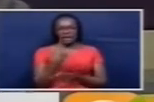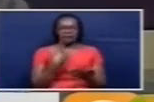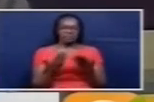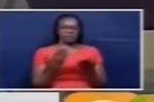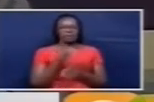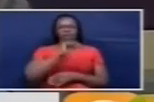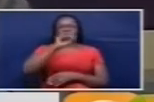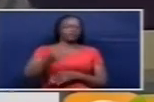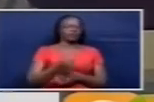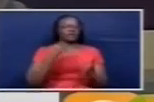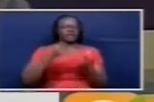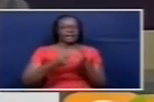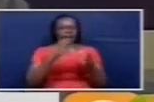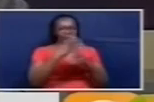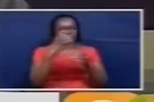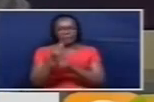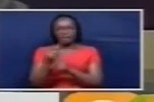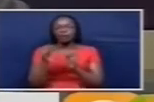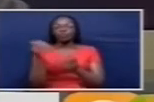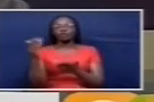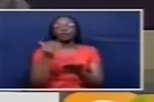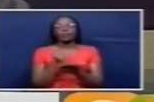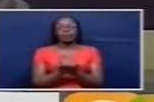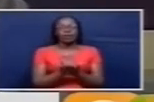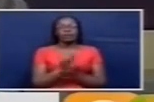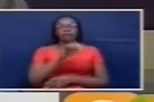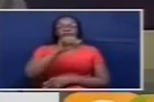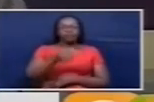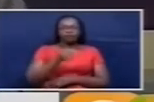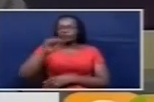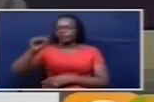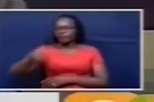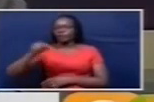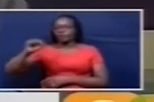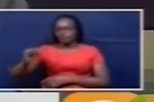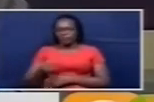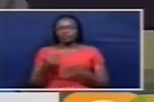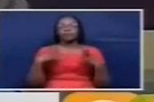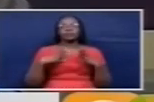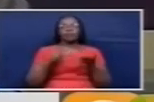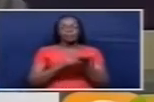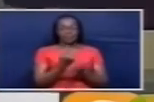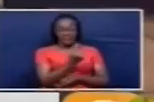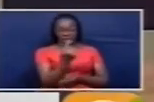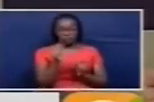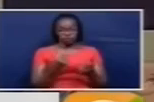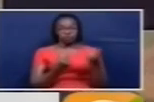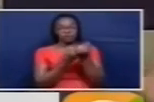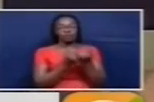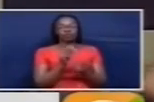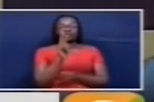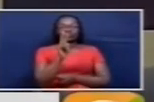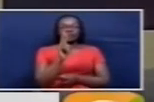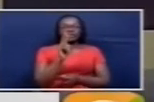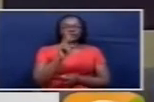Those are 5,000 people. Mm-hmm. 5,000 people can support, at least one person can support five families. Those are 25,000 members